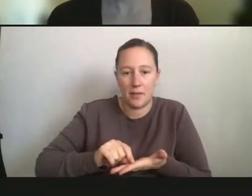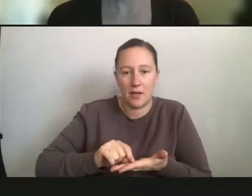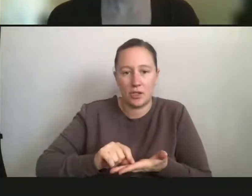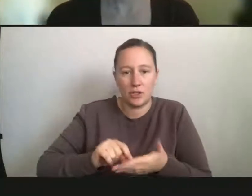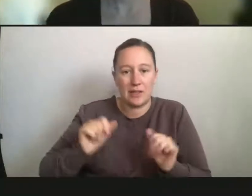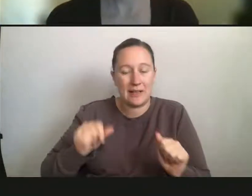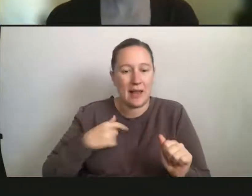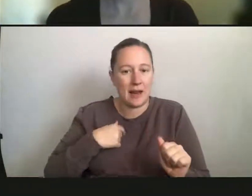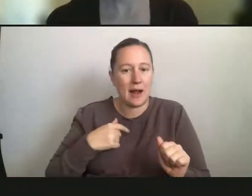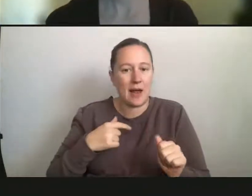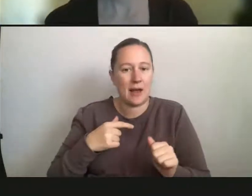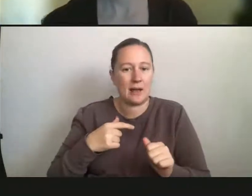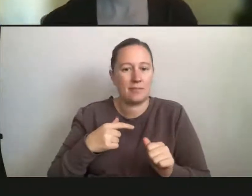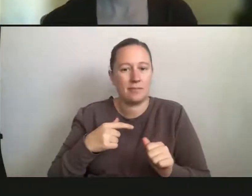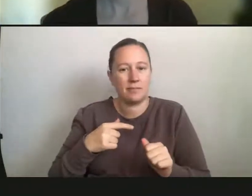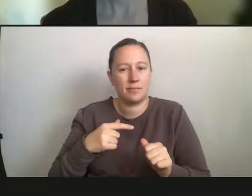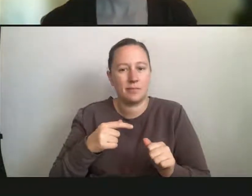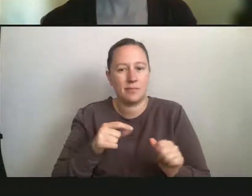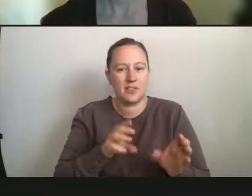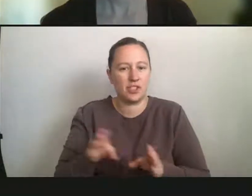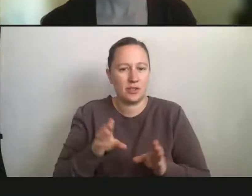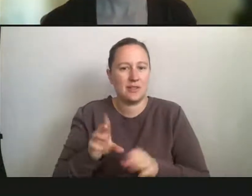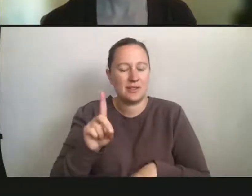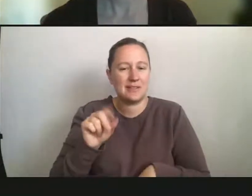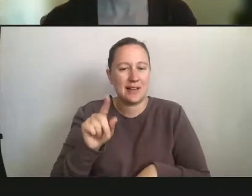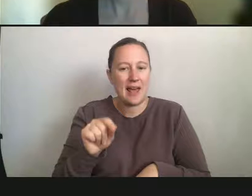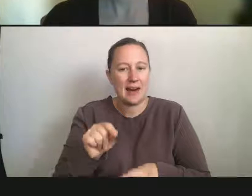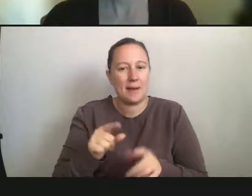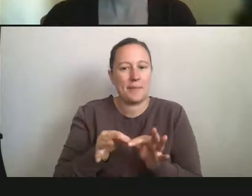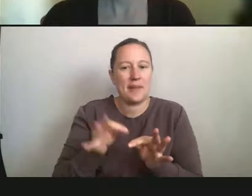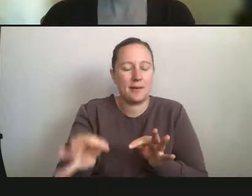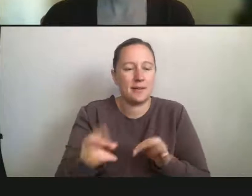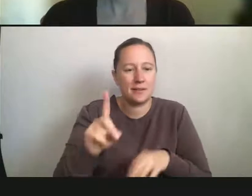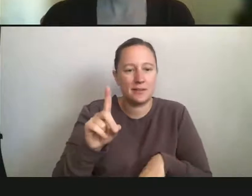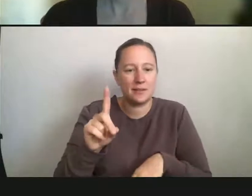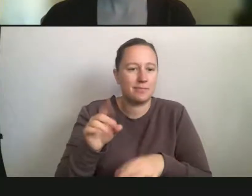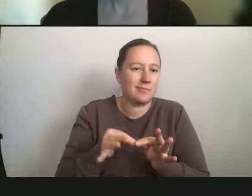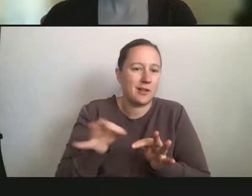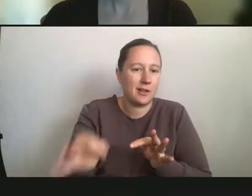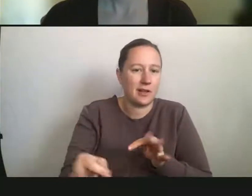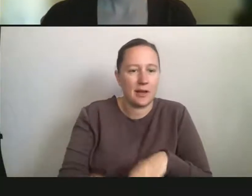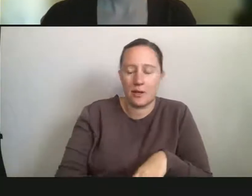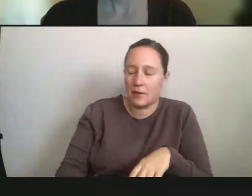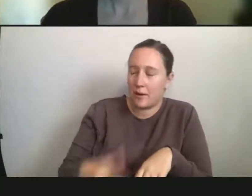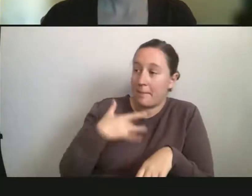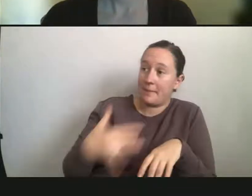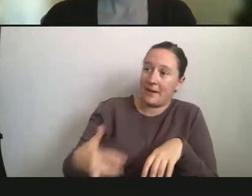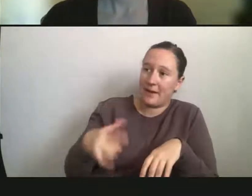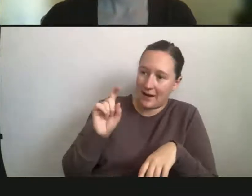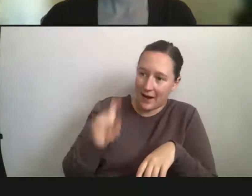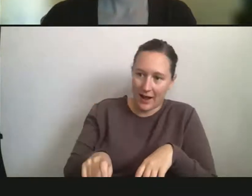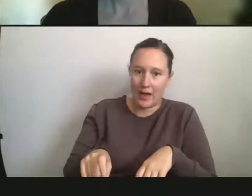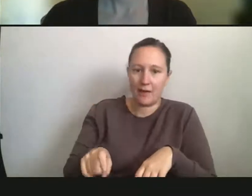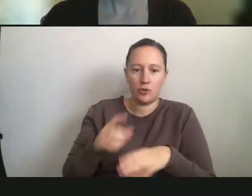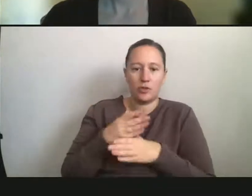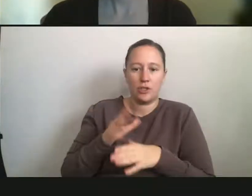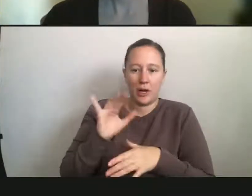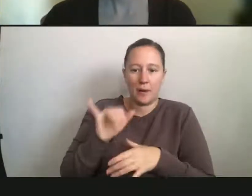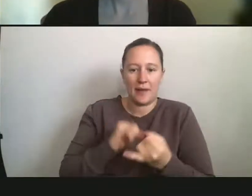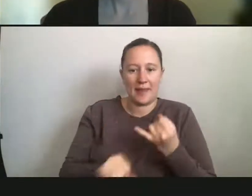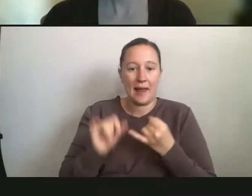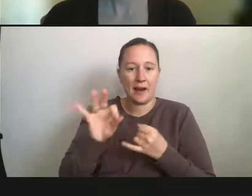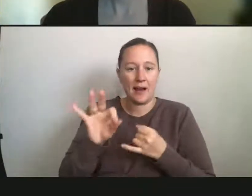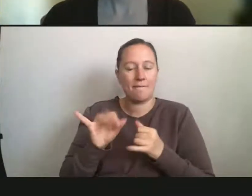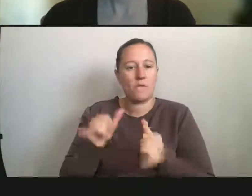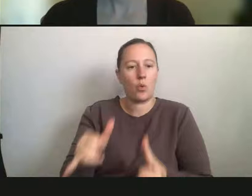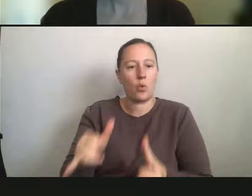clear that data that underlie findings have to be shared by the end of the award if they haven't been the subject of a publication yet. But I understand the challenges